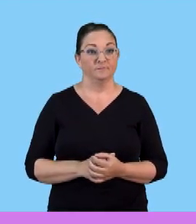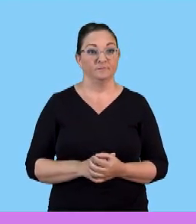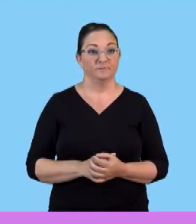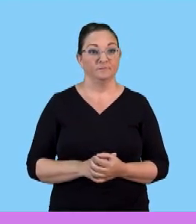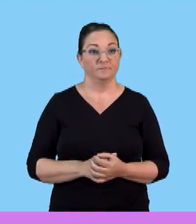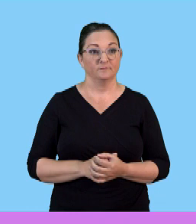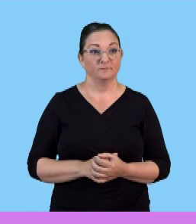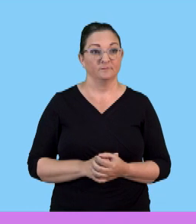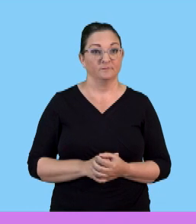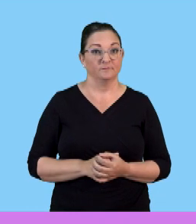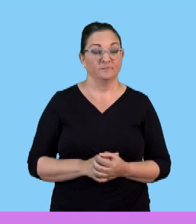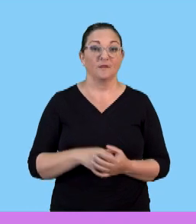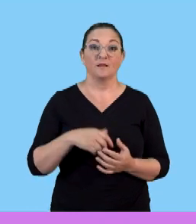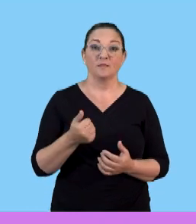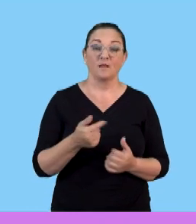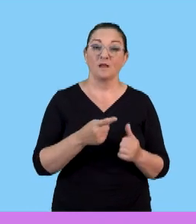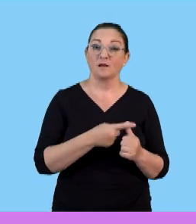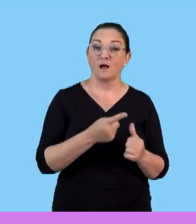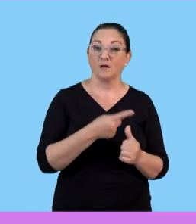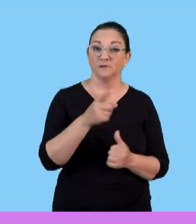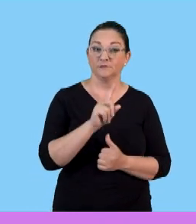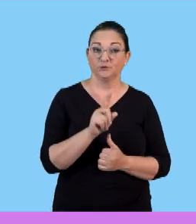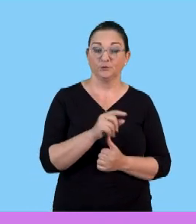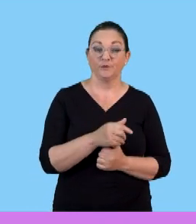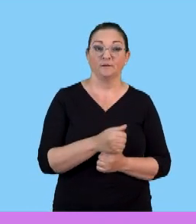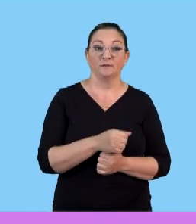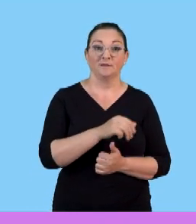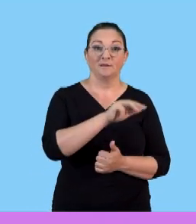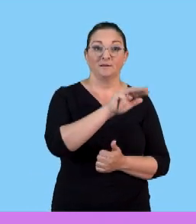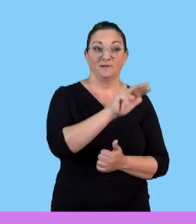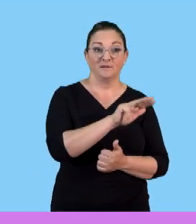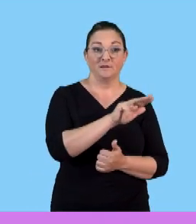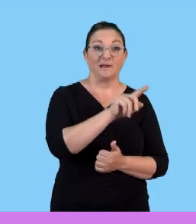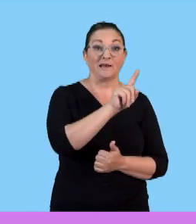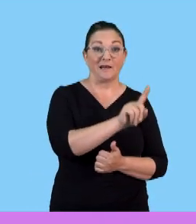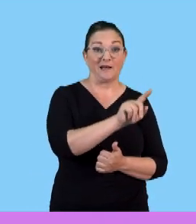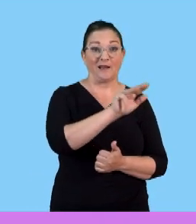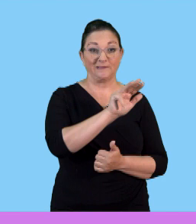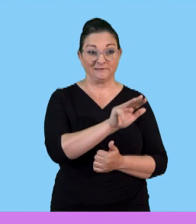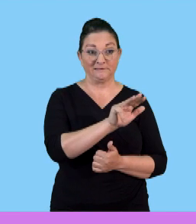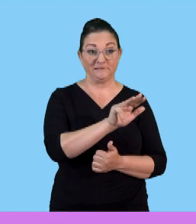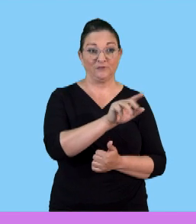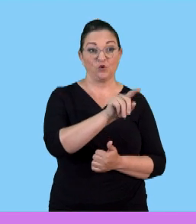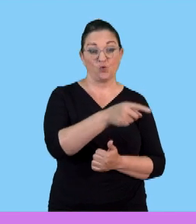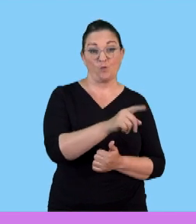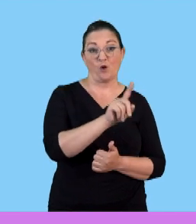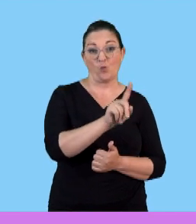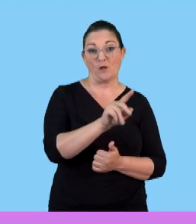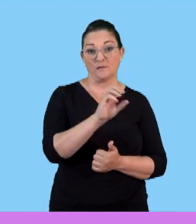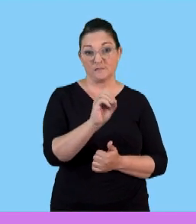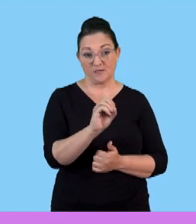1.75 meters squared. So that will give me an answer of